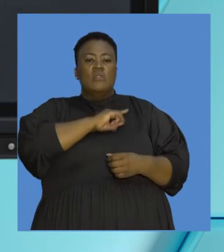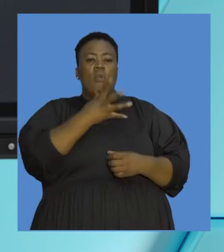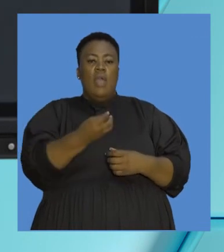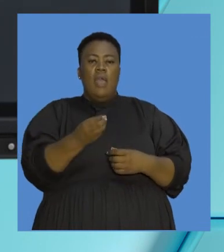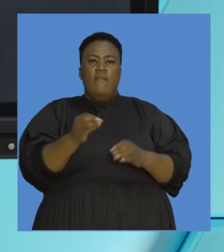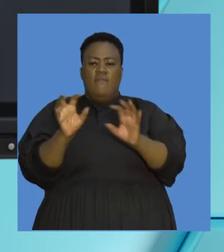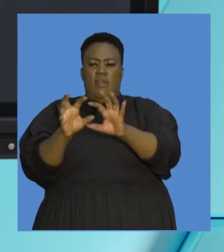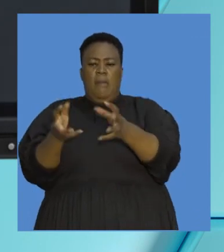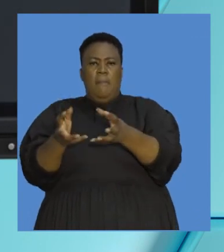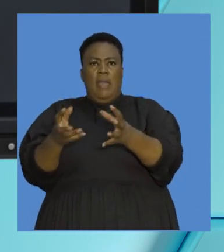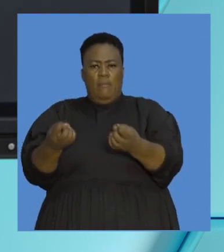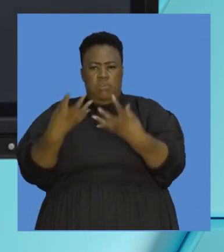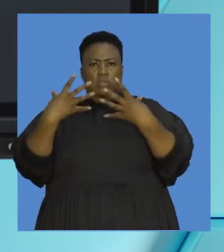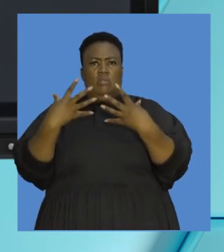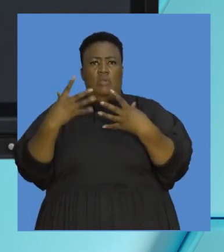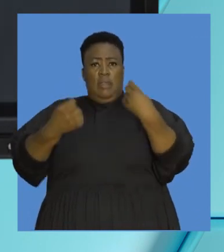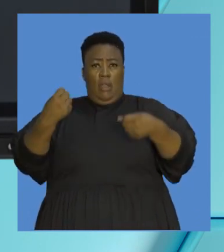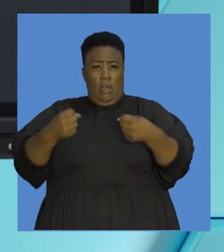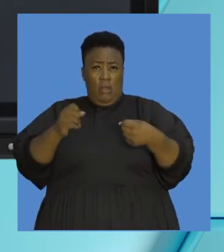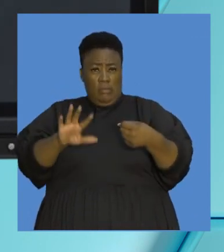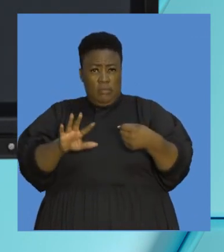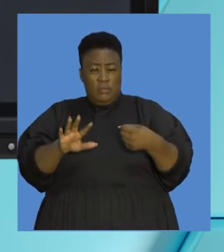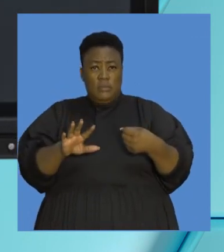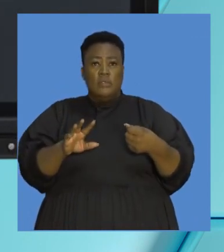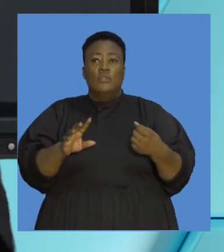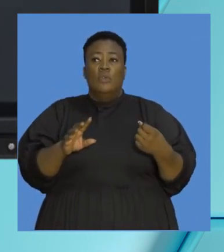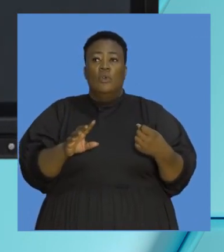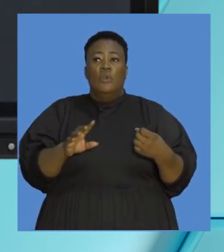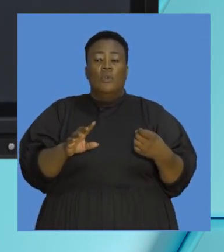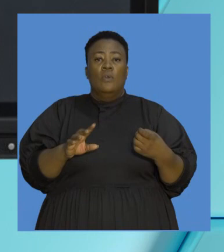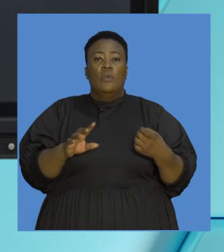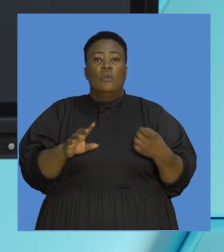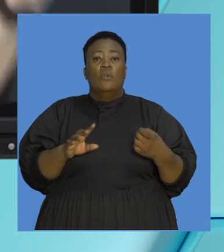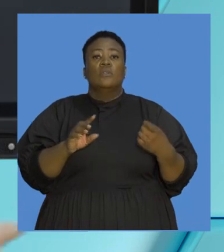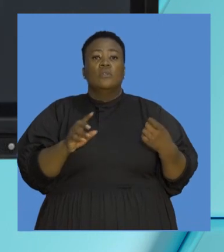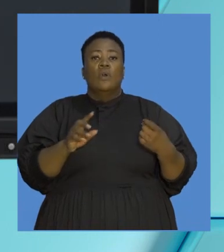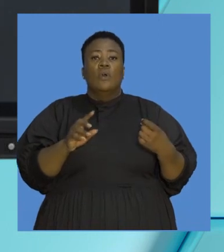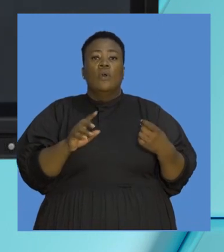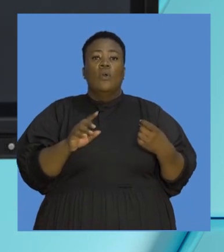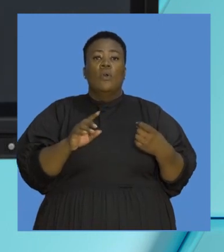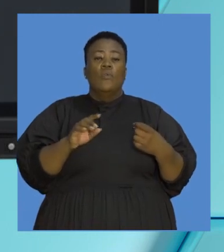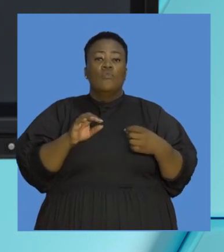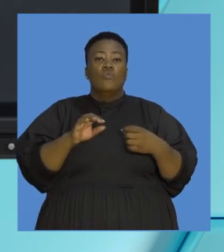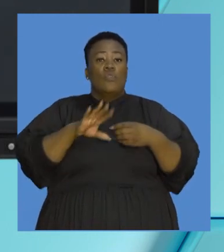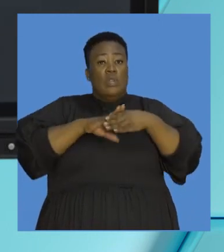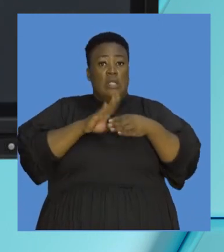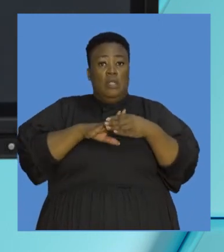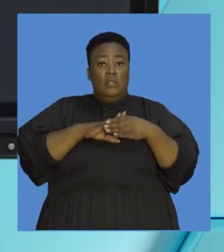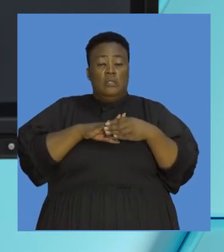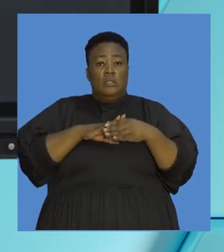also why we have airbags. So Newton's first law says to us, keep going forward, no resultant force on